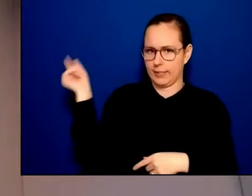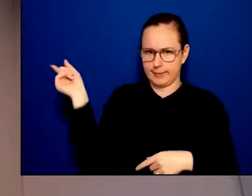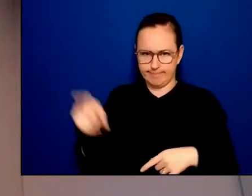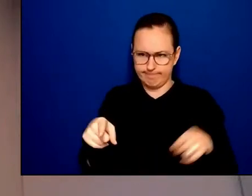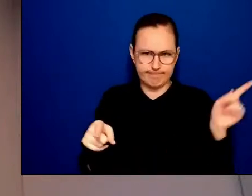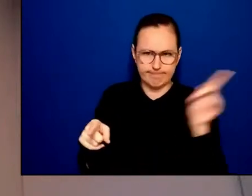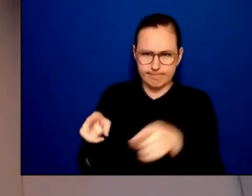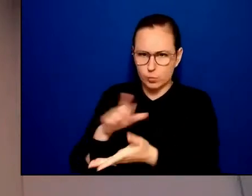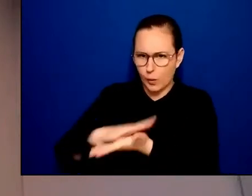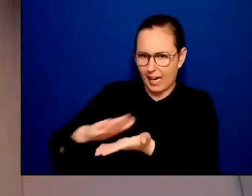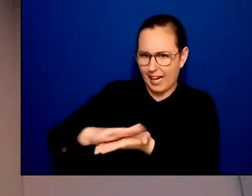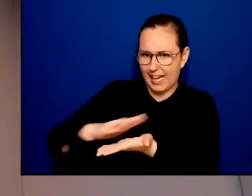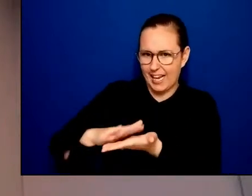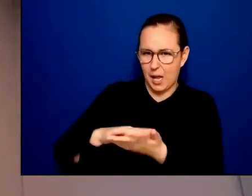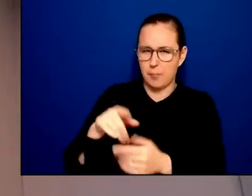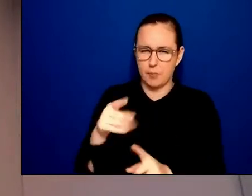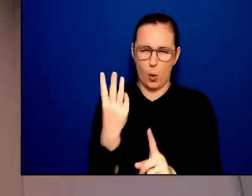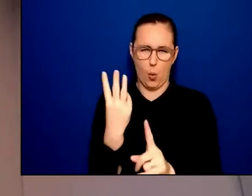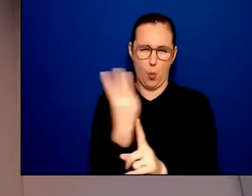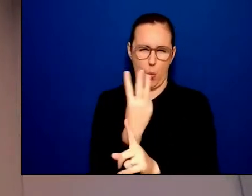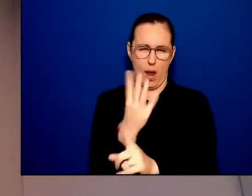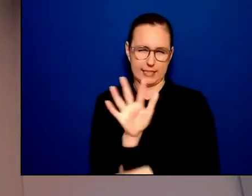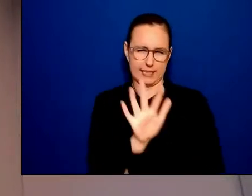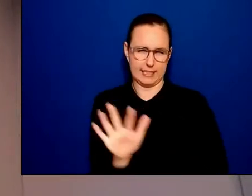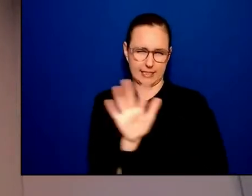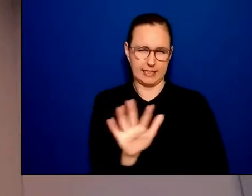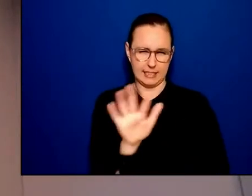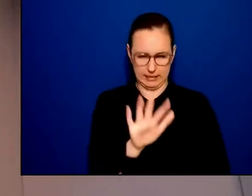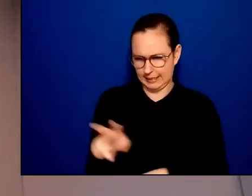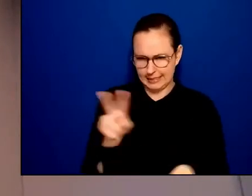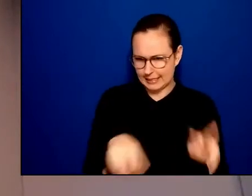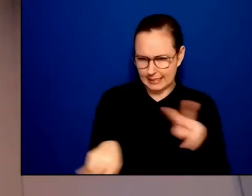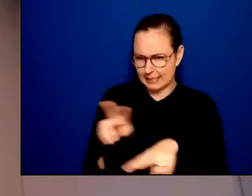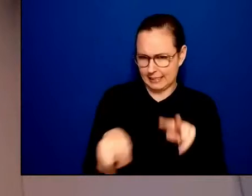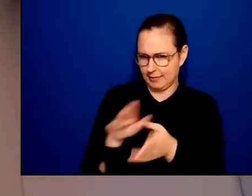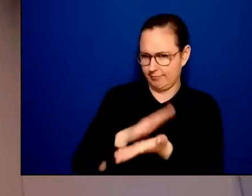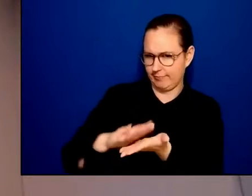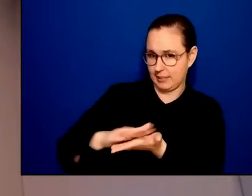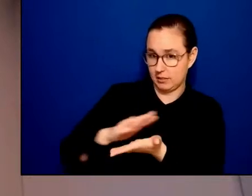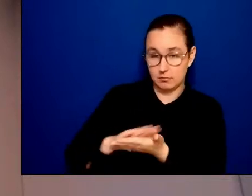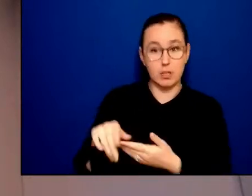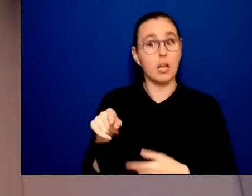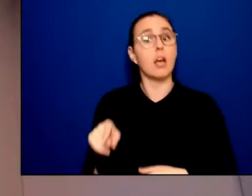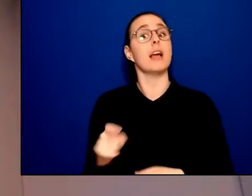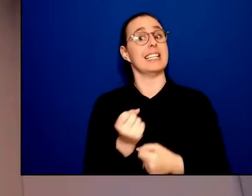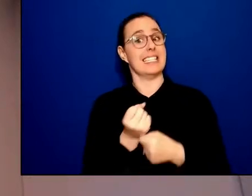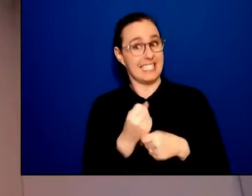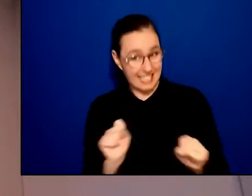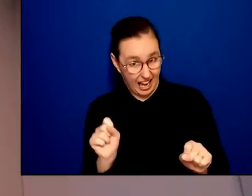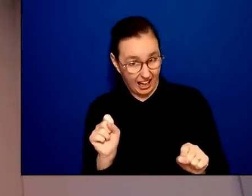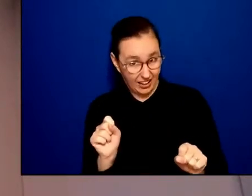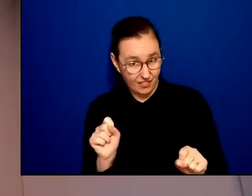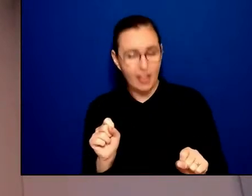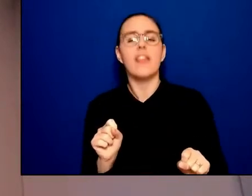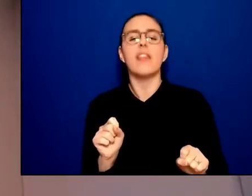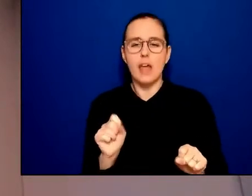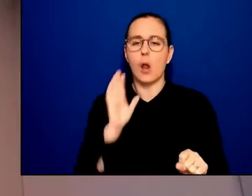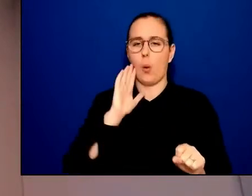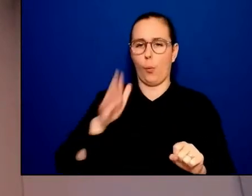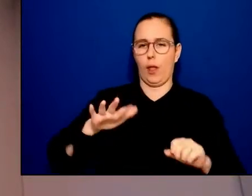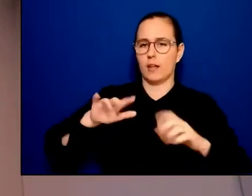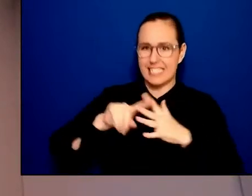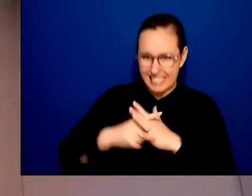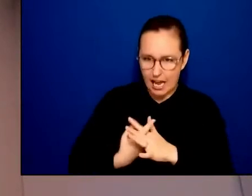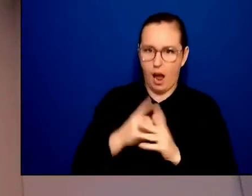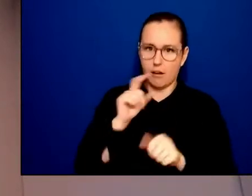we complete our geotechnical assessments, we'll be able to start moving the material on that corridor. And as we start moving it, we'll have a